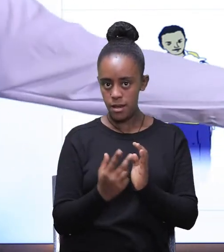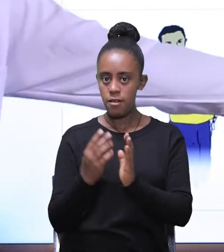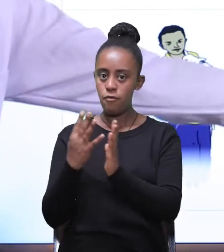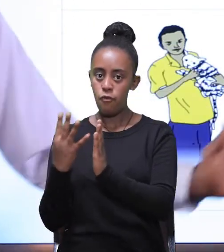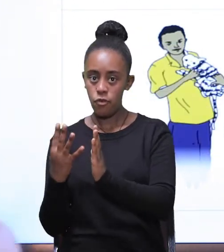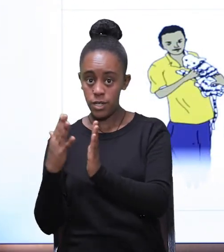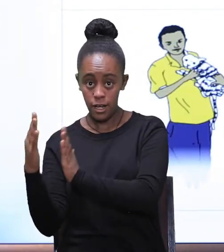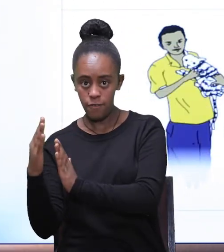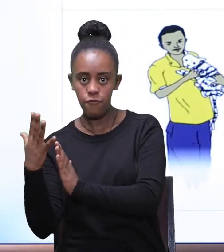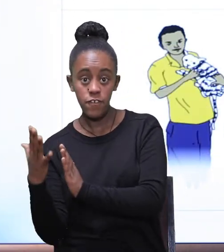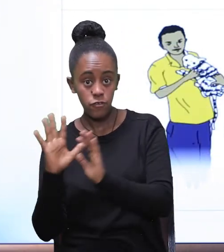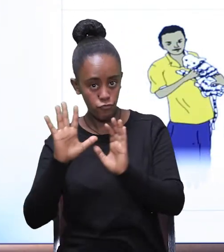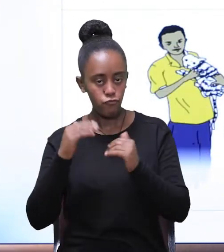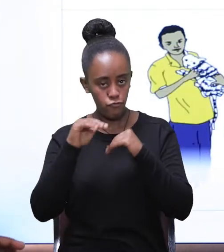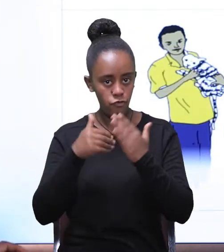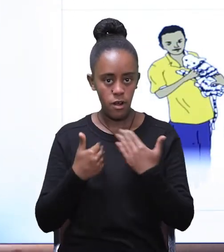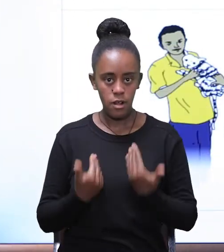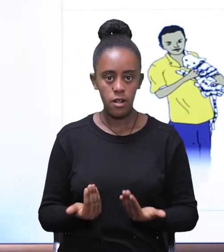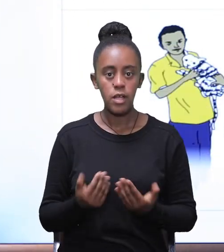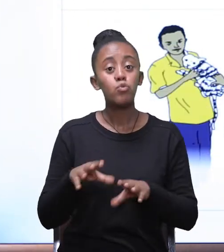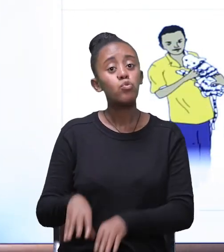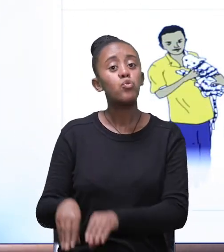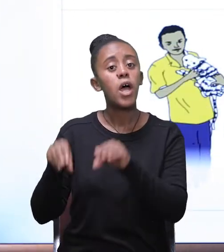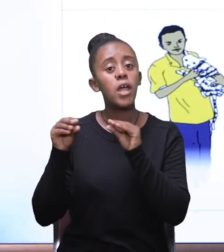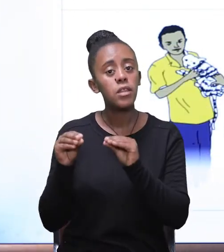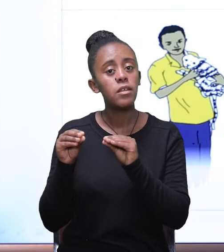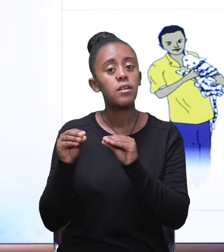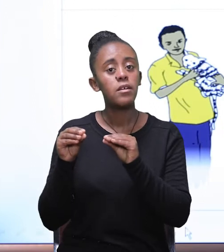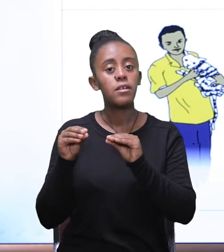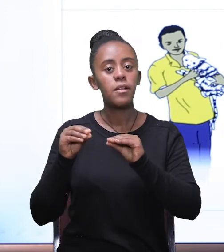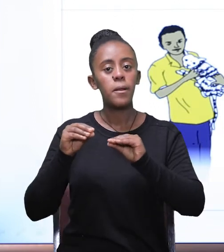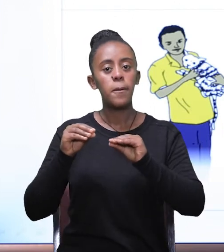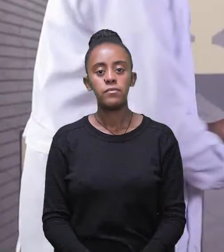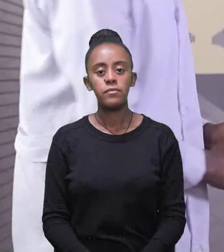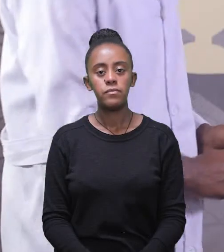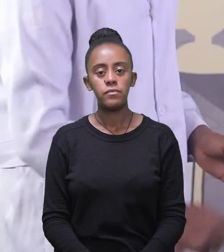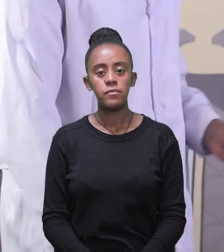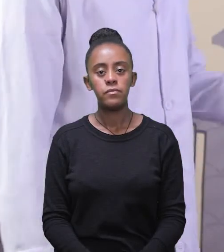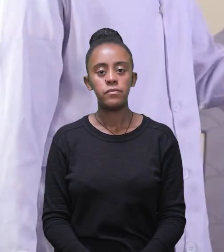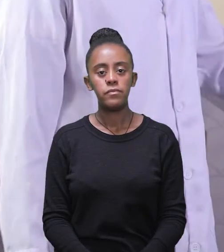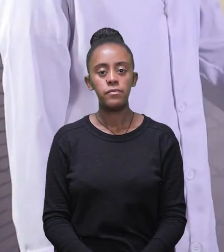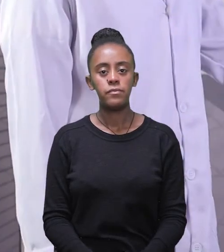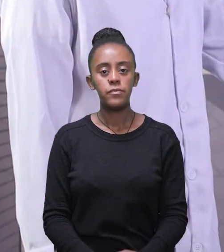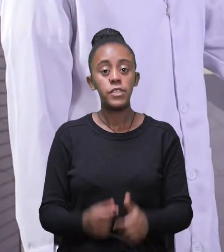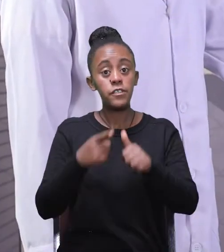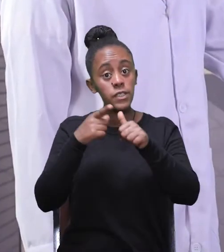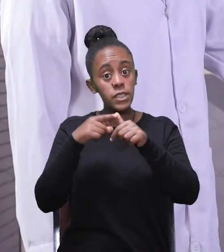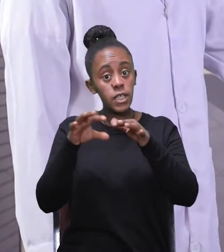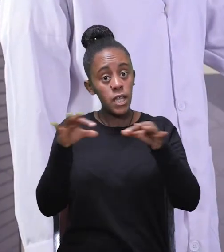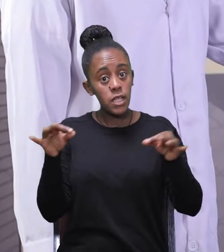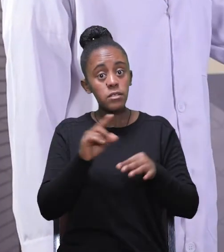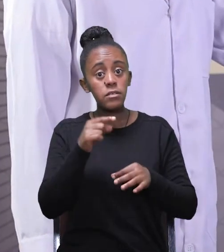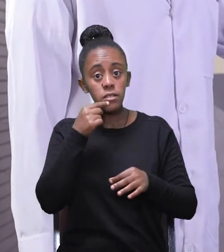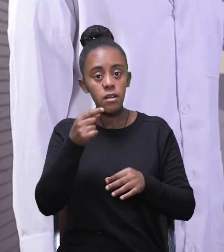fourth, and fifth. Student, let me back to the sentence. The first sentence, it says